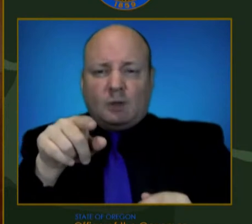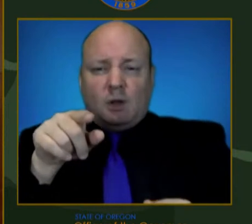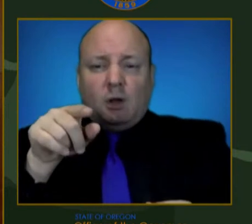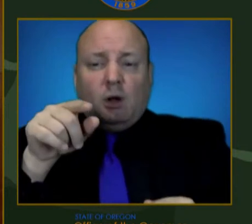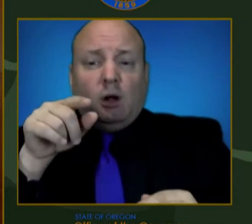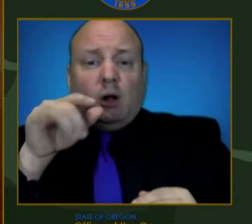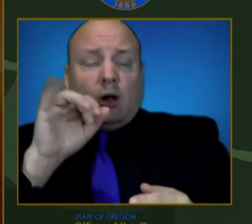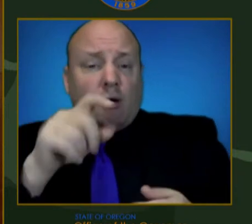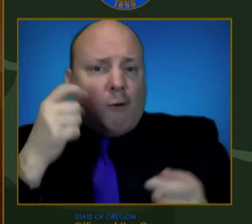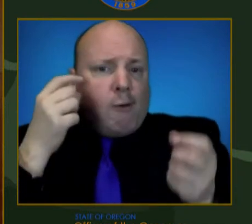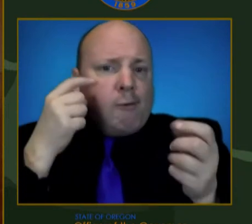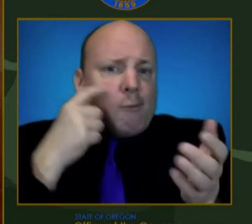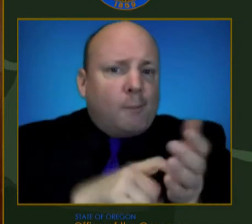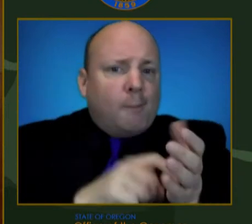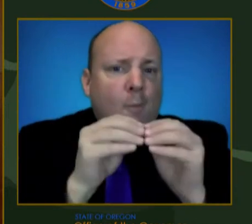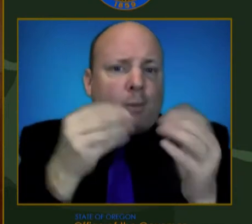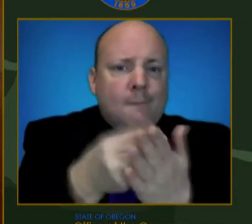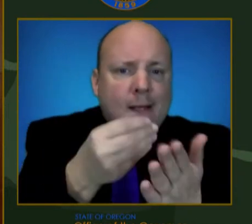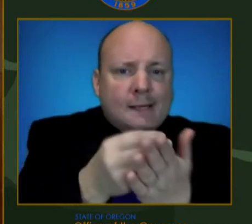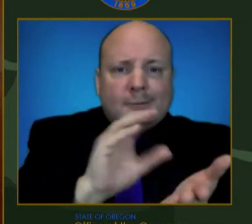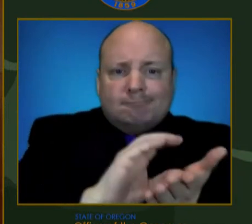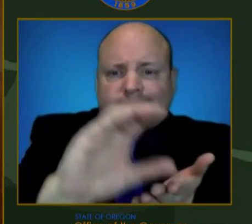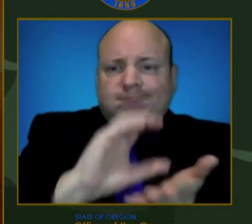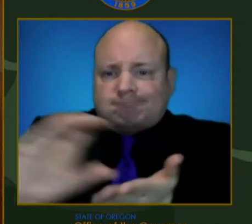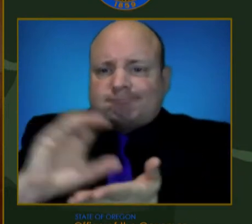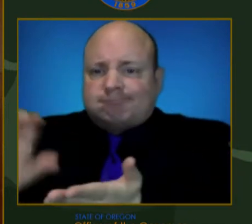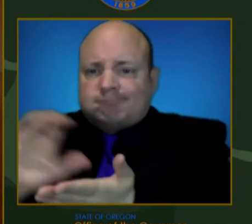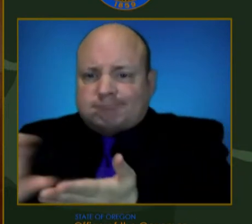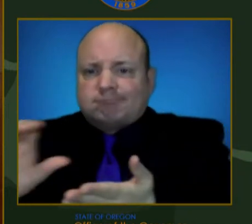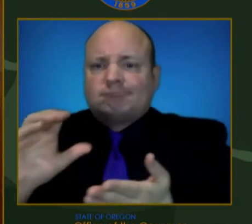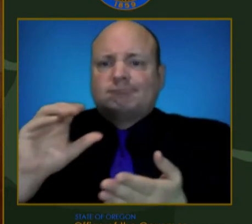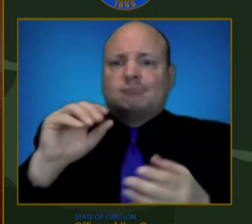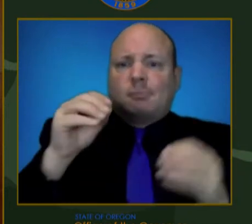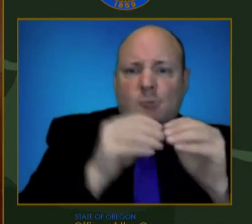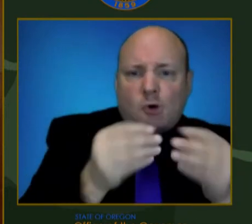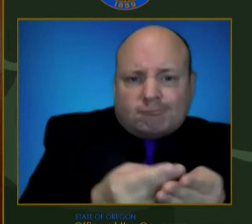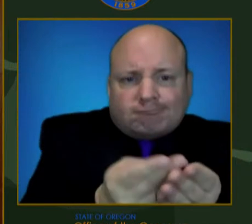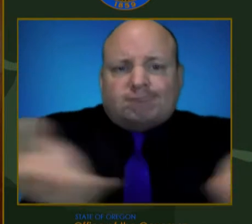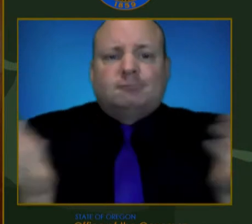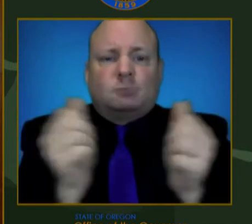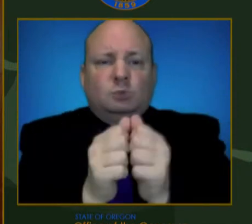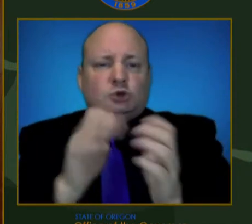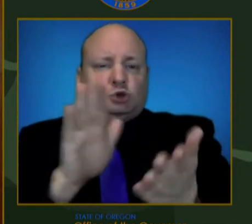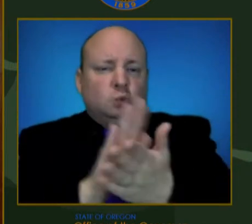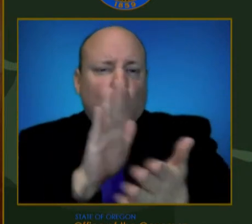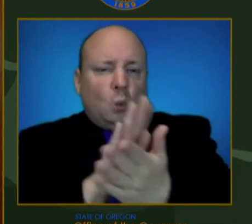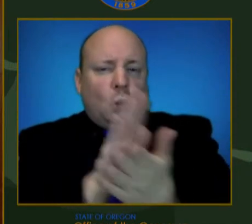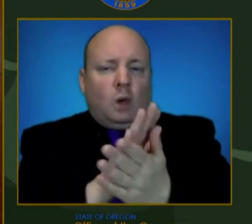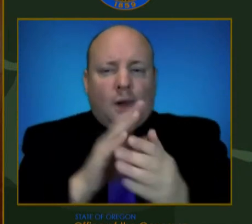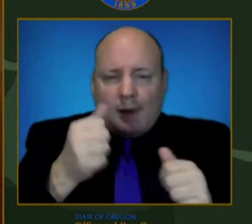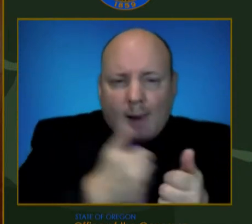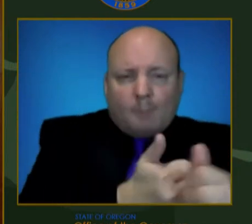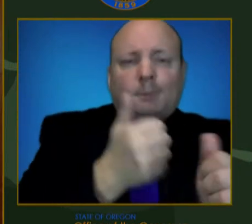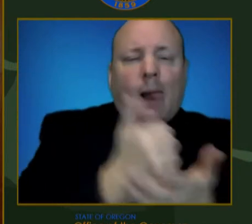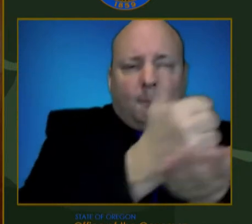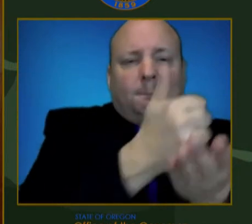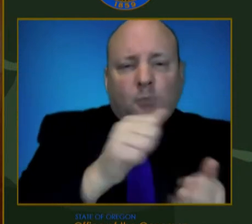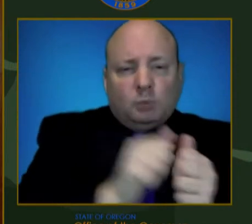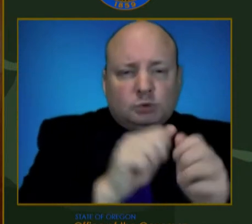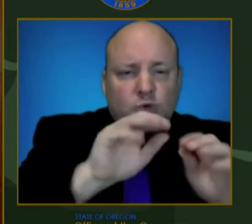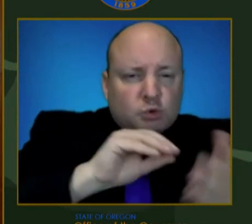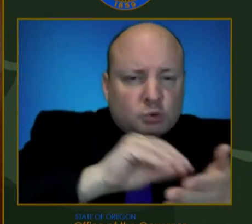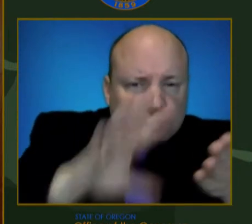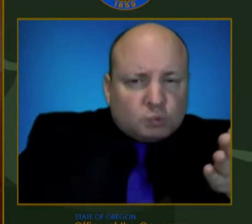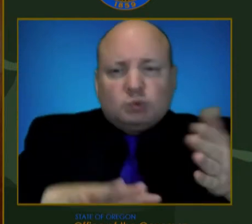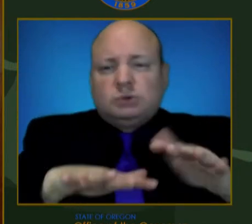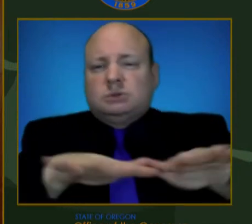K-12 schools with the goal of helping our kids graduate from high school with a plan for their future and the